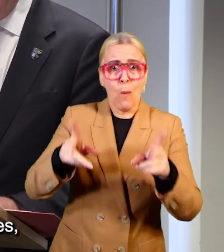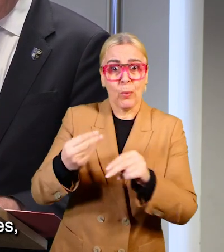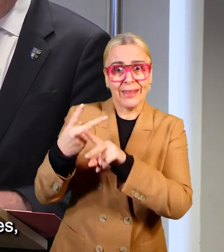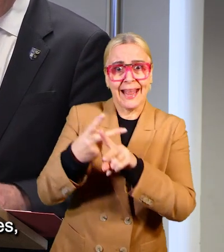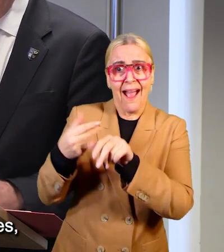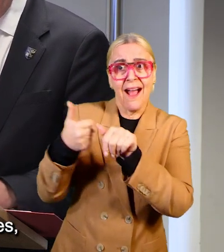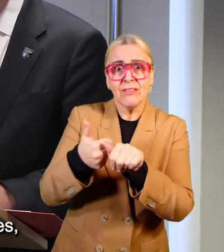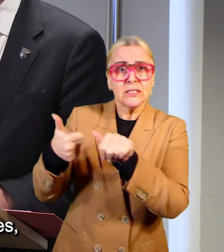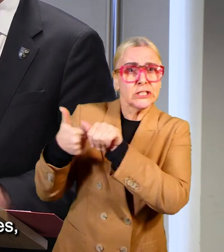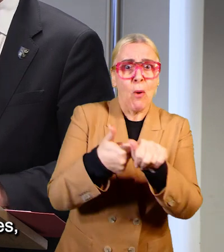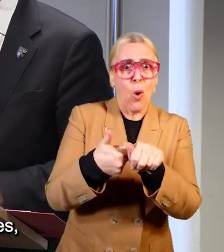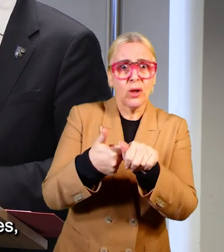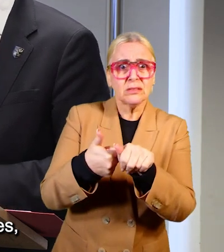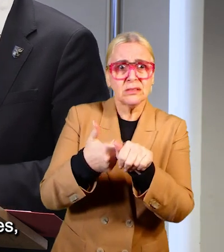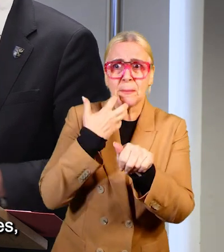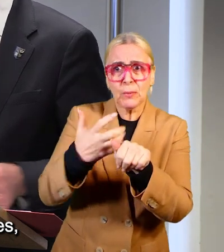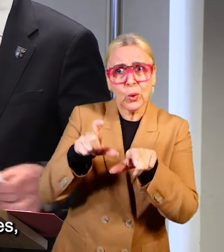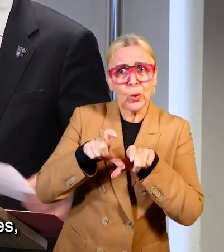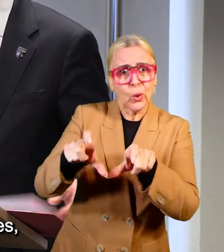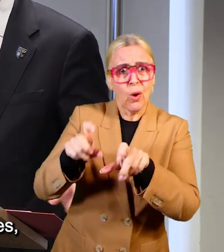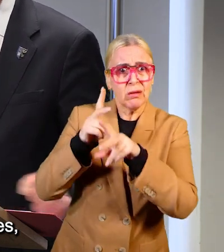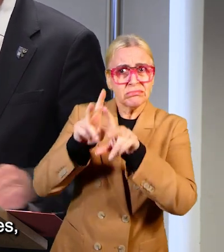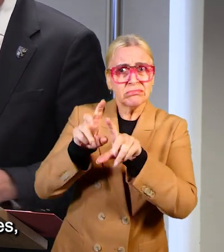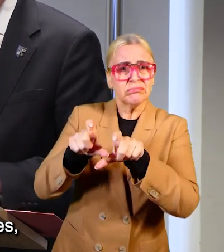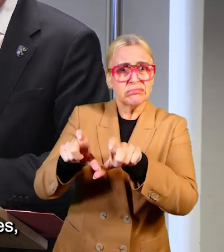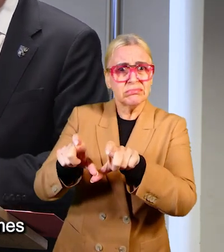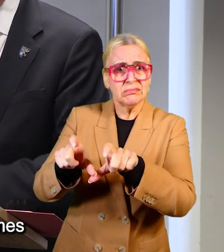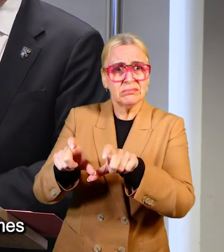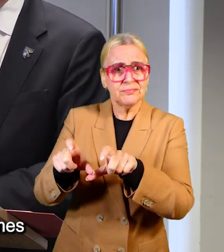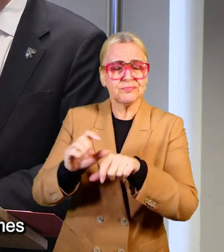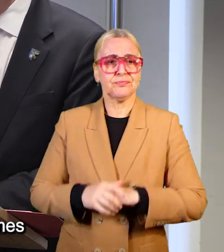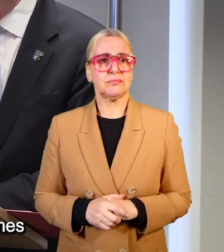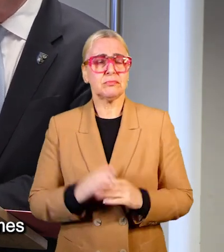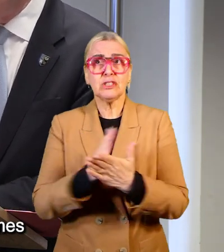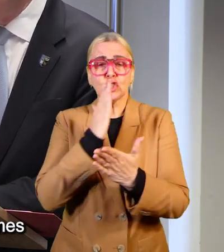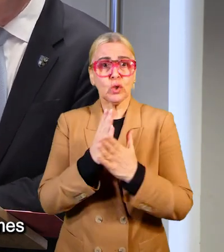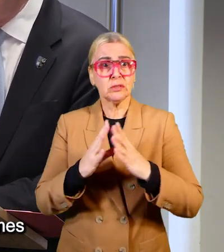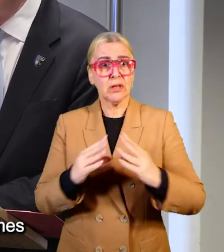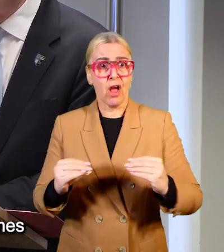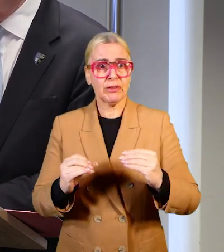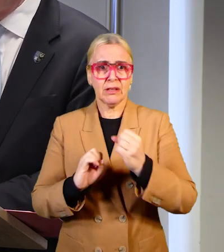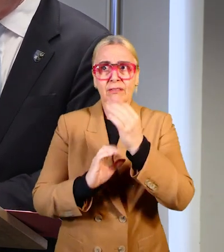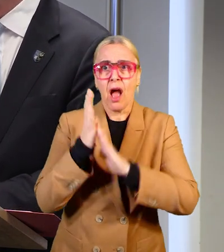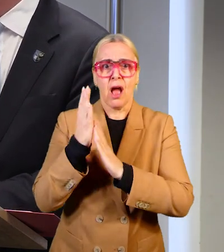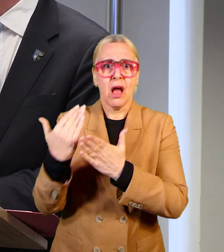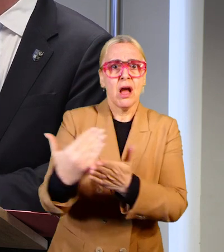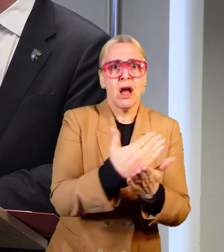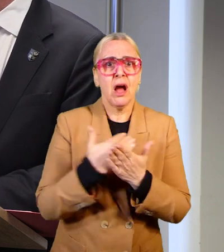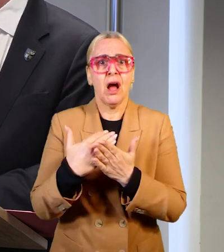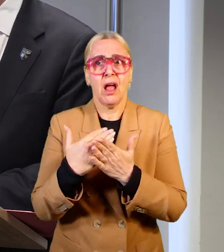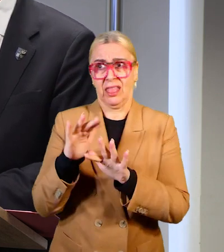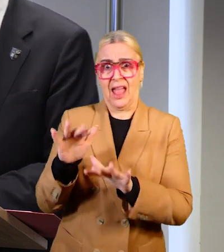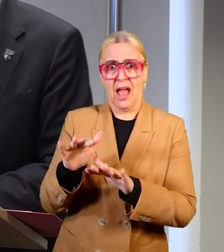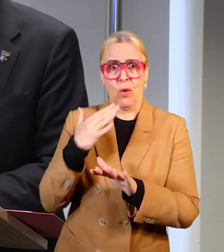that rely on us in their day-to-day lives, helping older people stay in their homes with care, advice